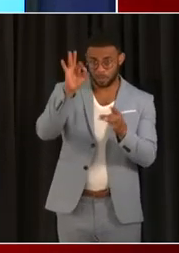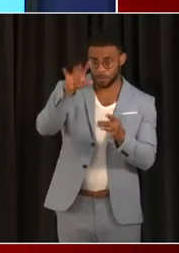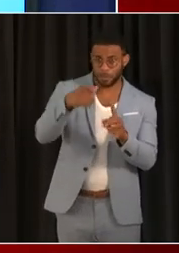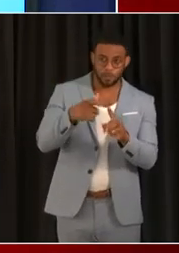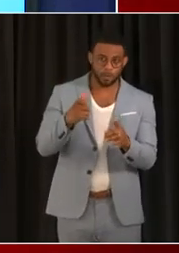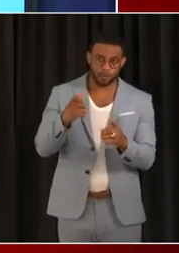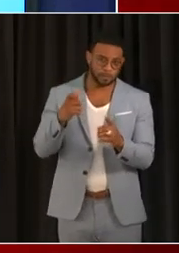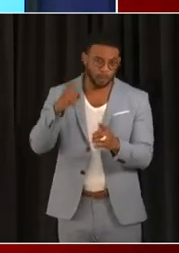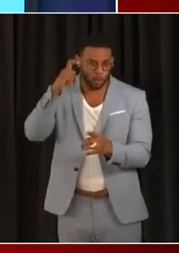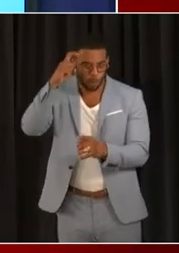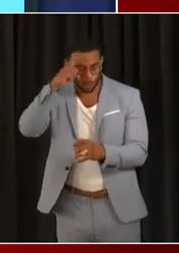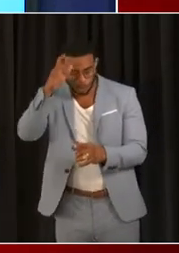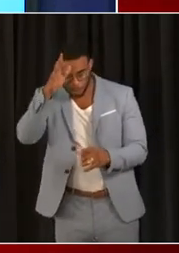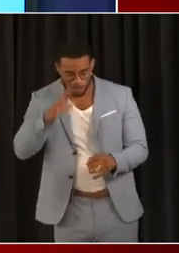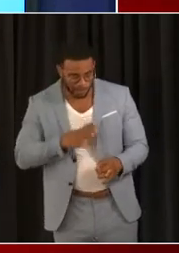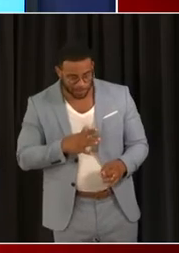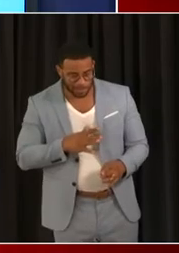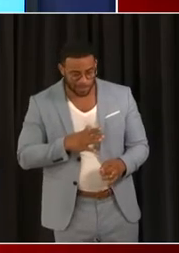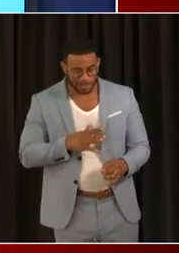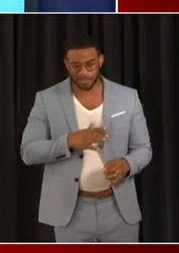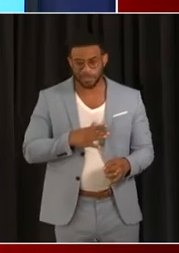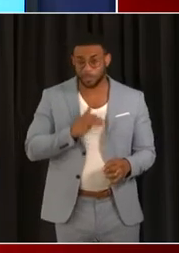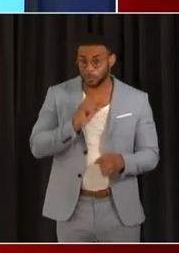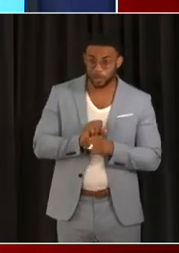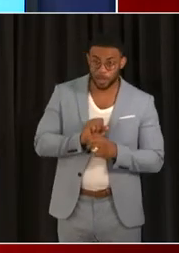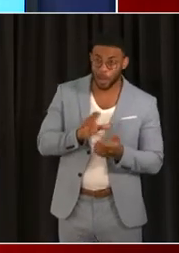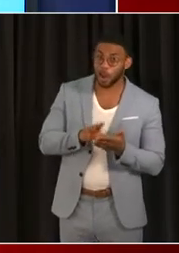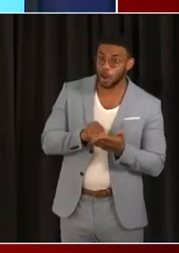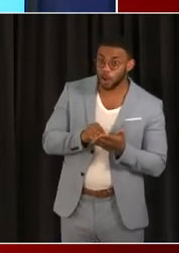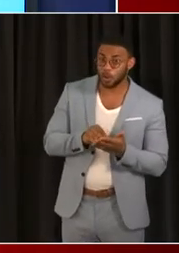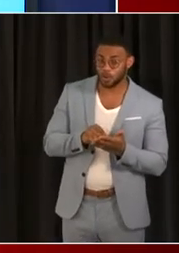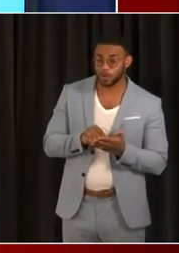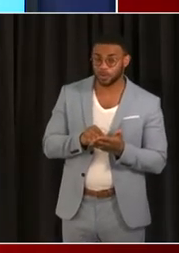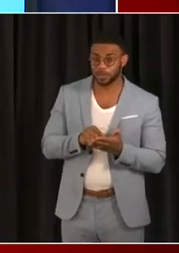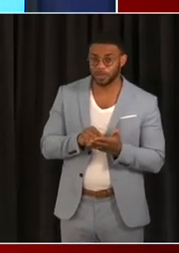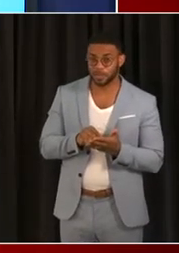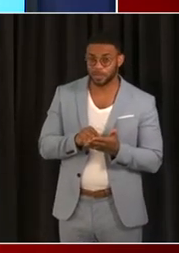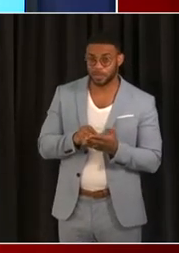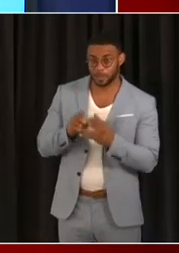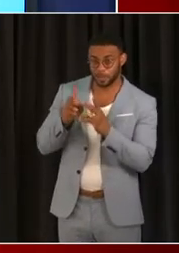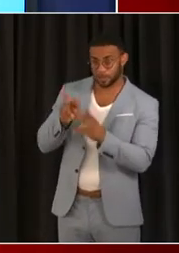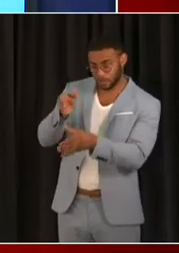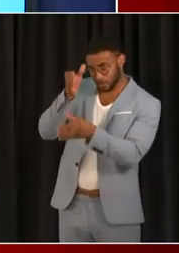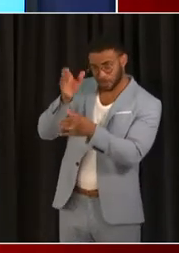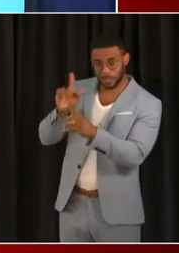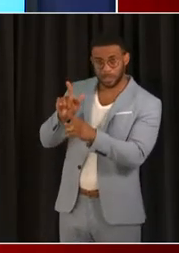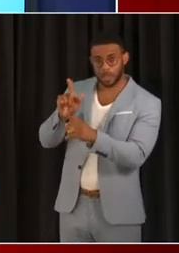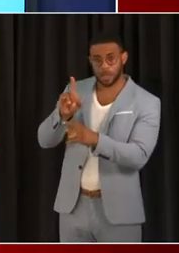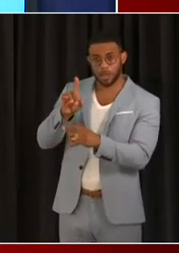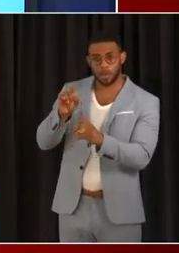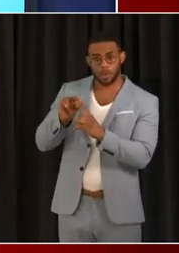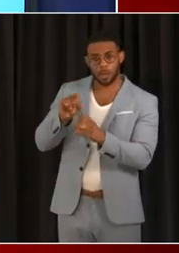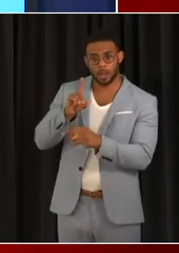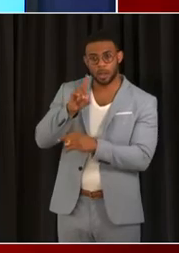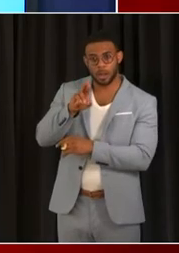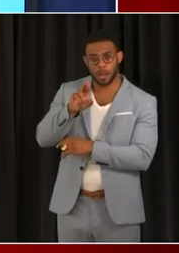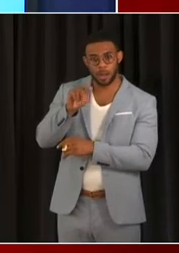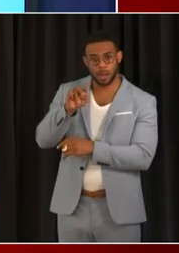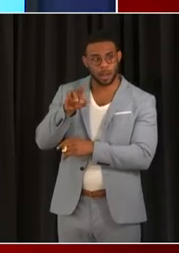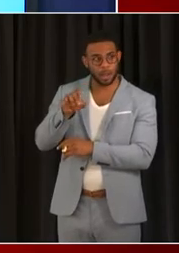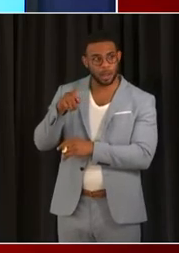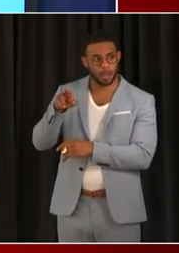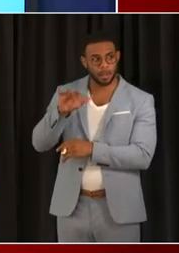of a wise man and really learned person, and that is the words of Dr. Andre